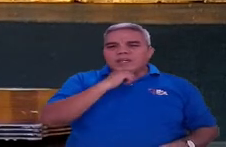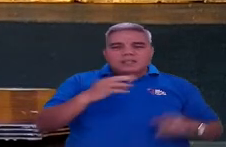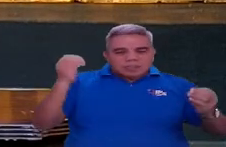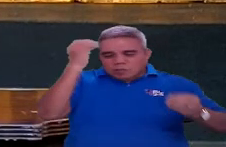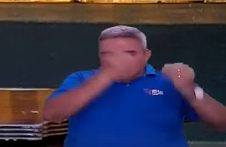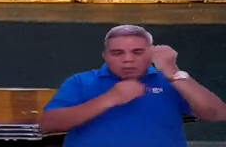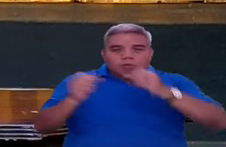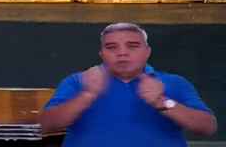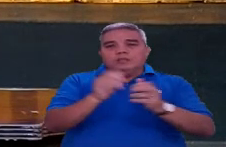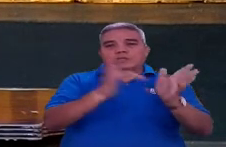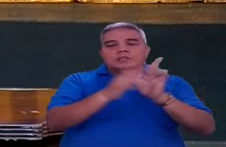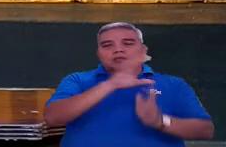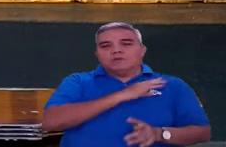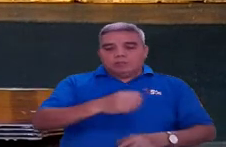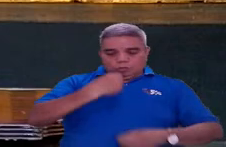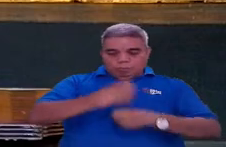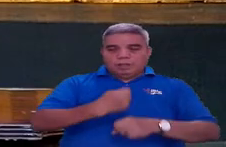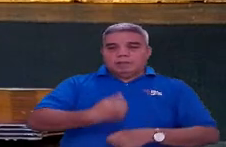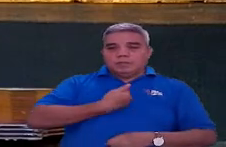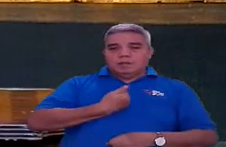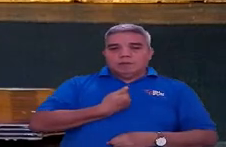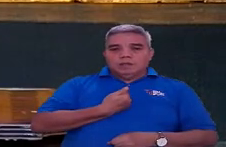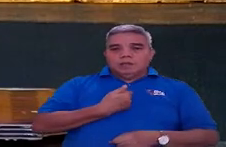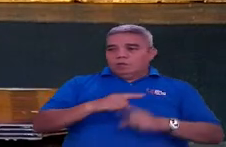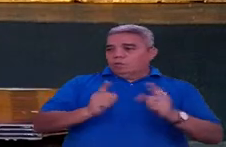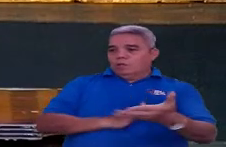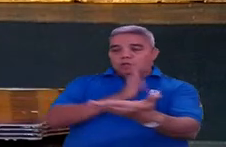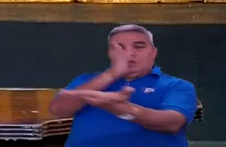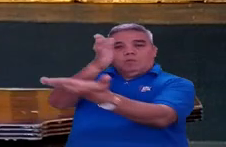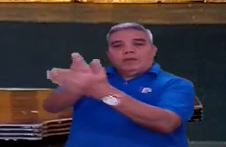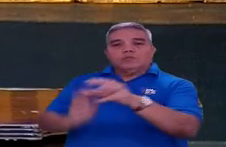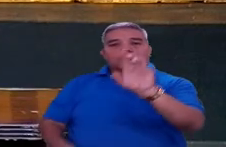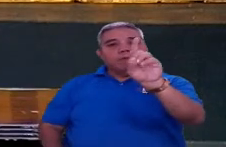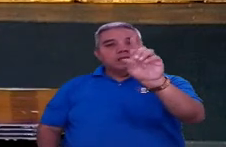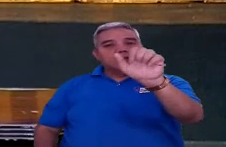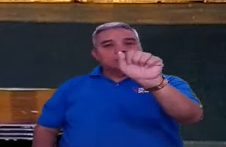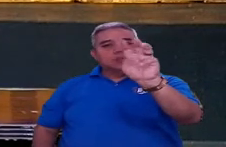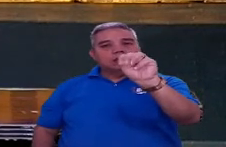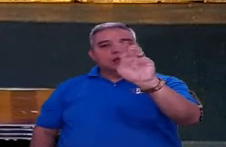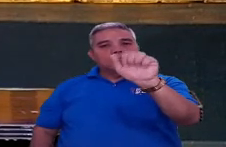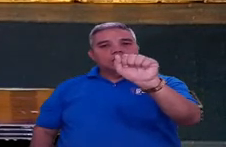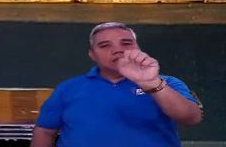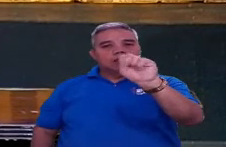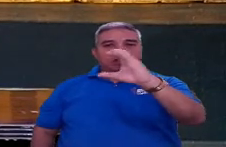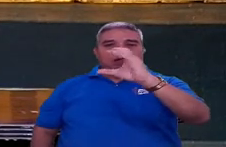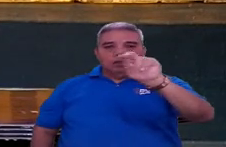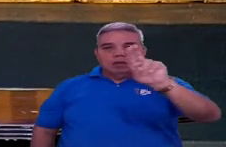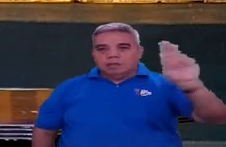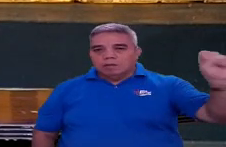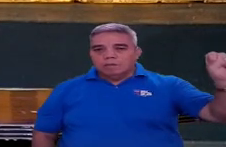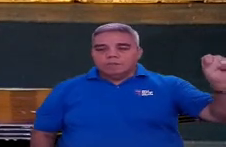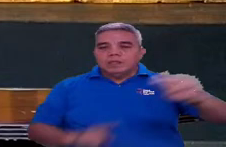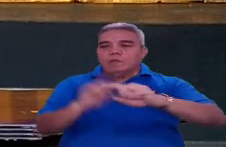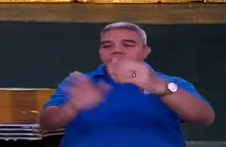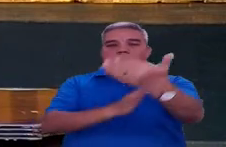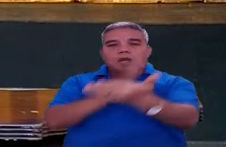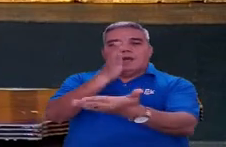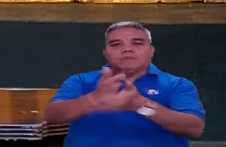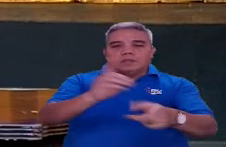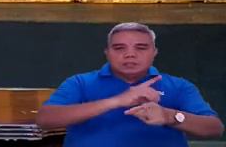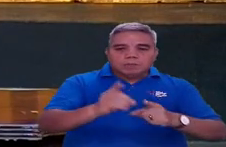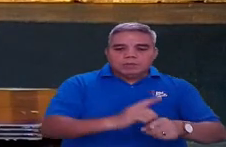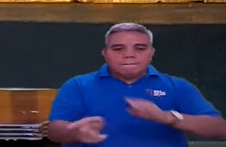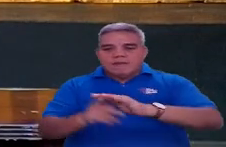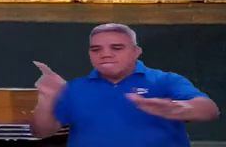struggle when Jesus Christ revealed himself on the way of Damascus? He was going after the disciples of